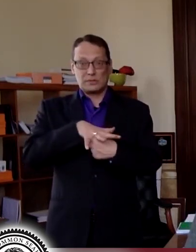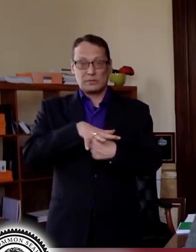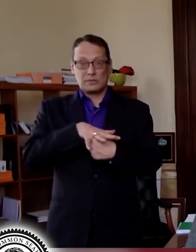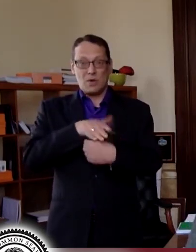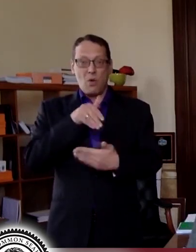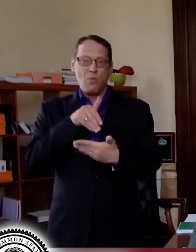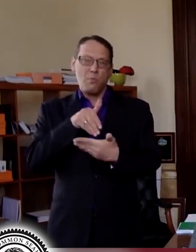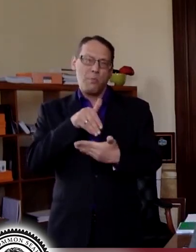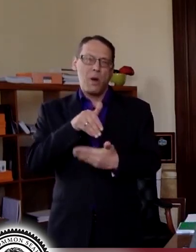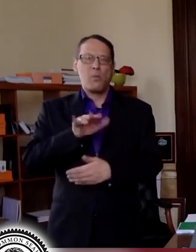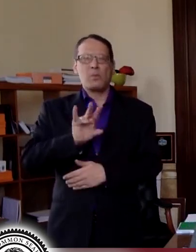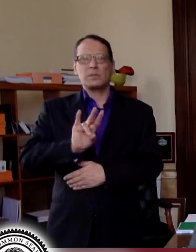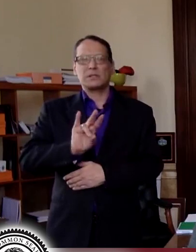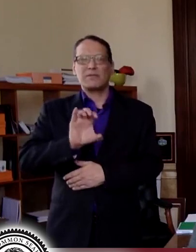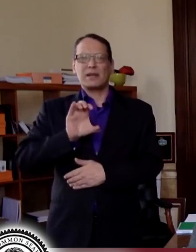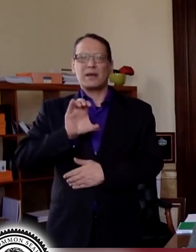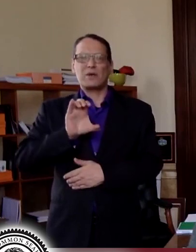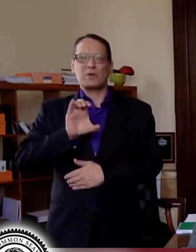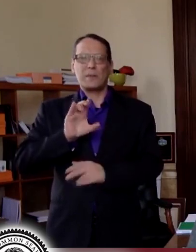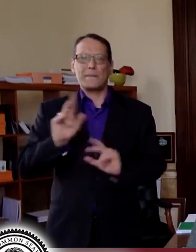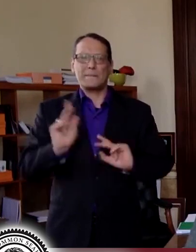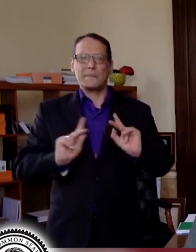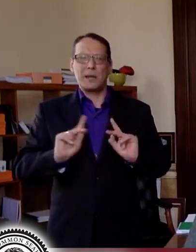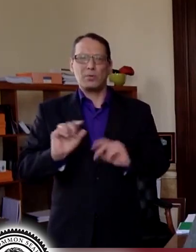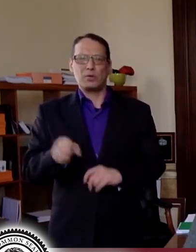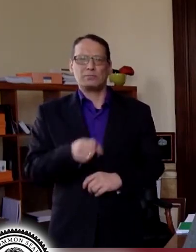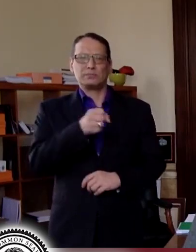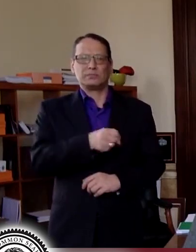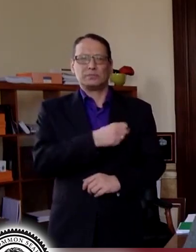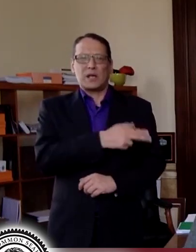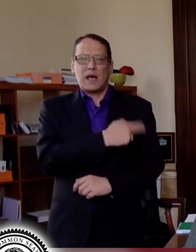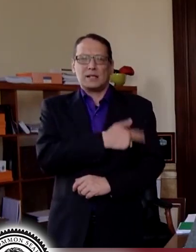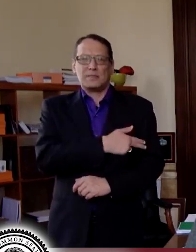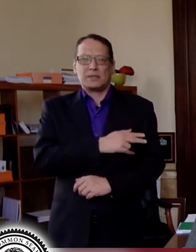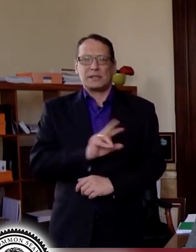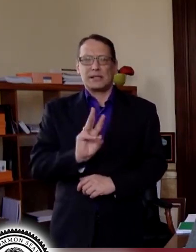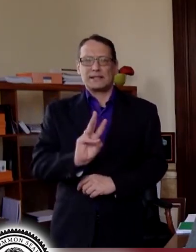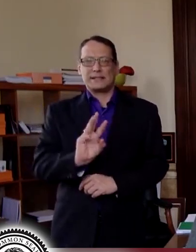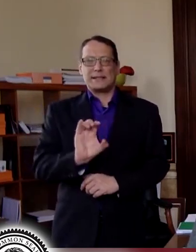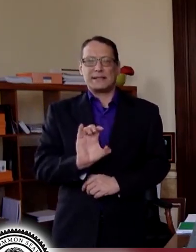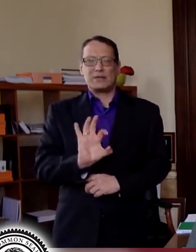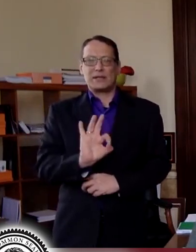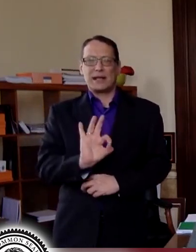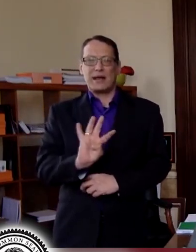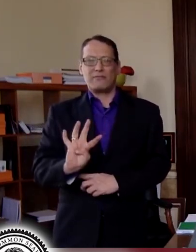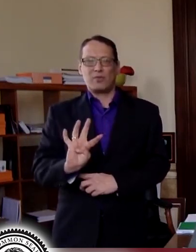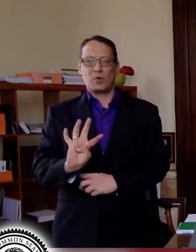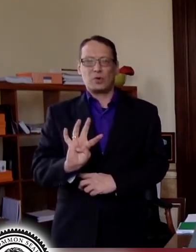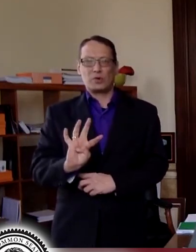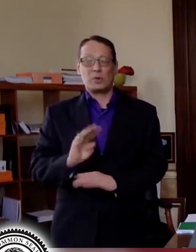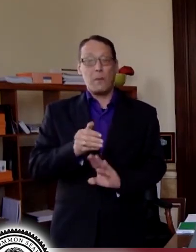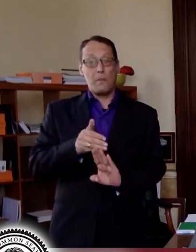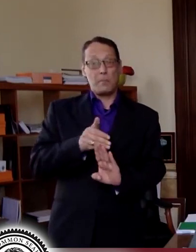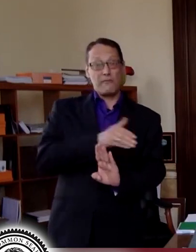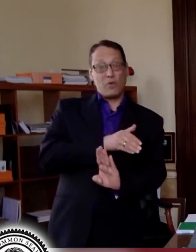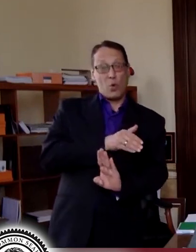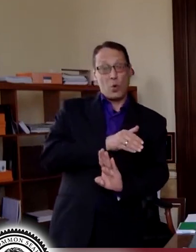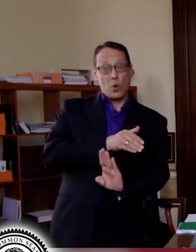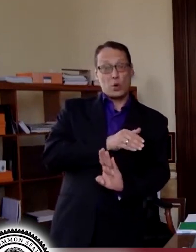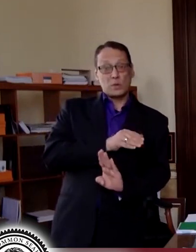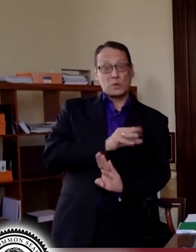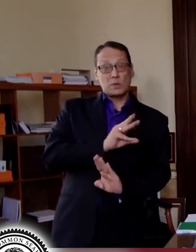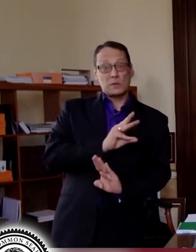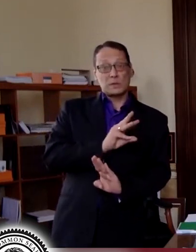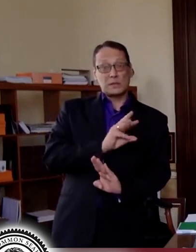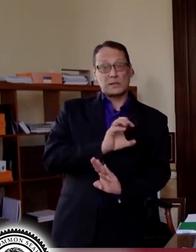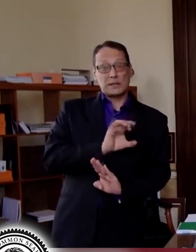almost 700 people who were hospitalized, 694 to be exact. That was up 9 from the day before. What